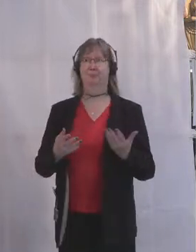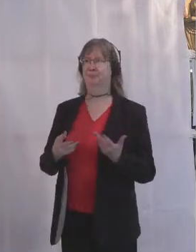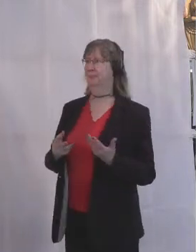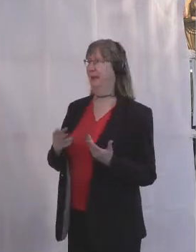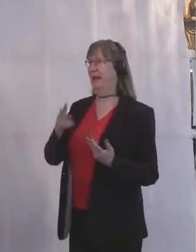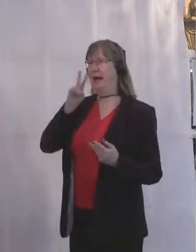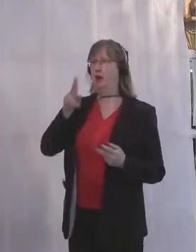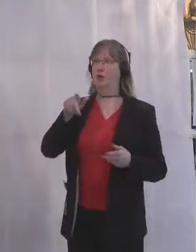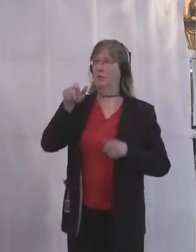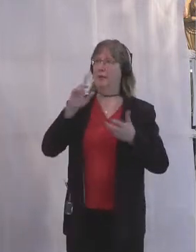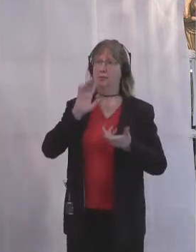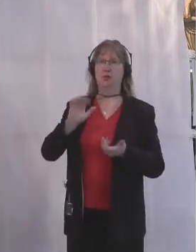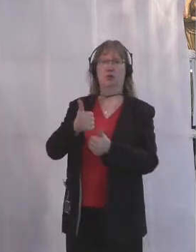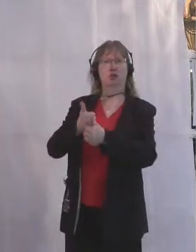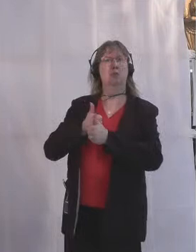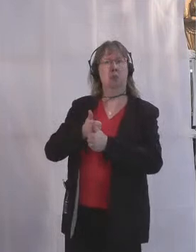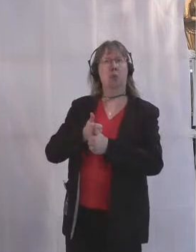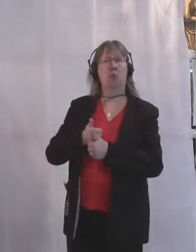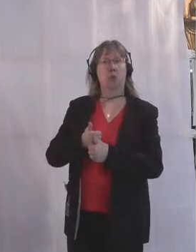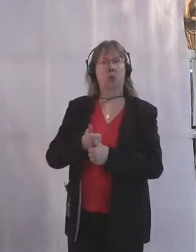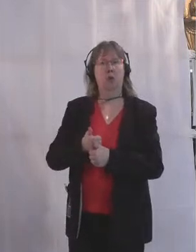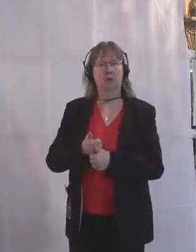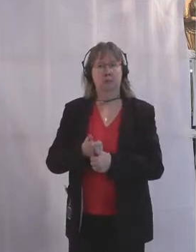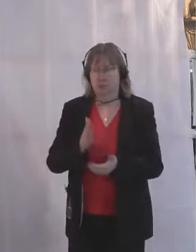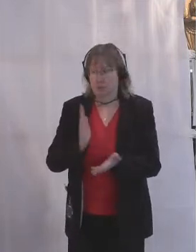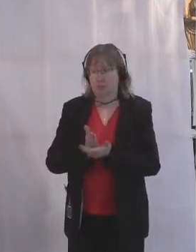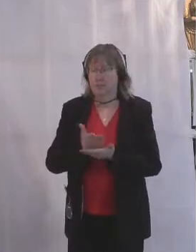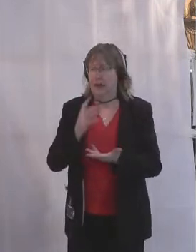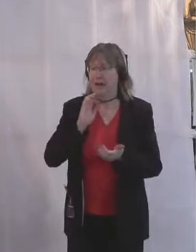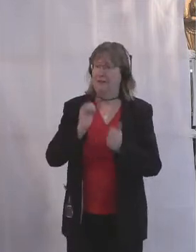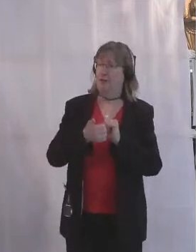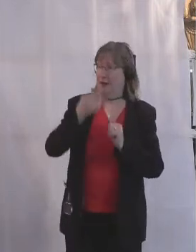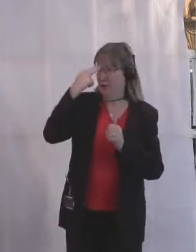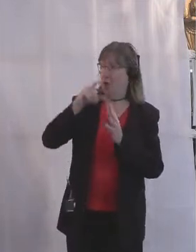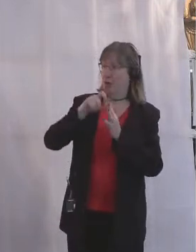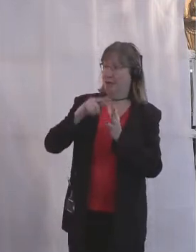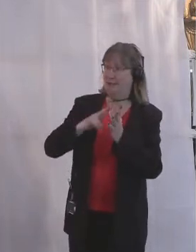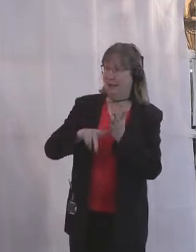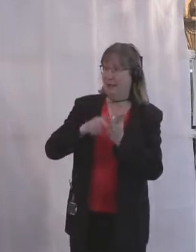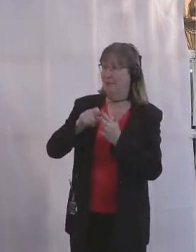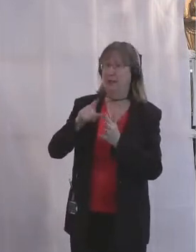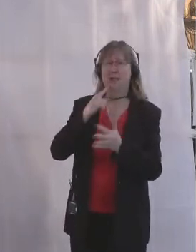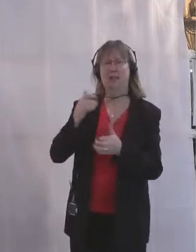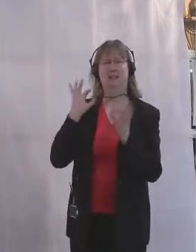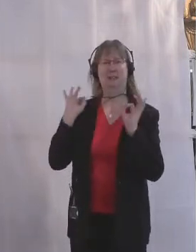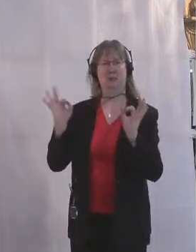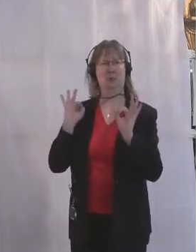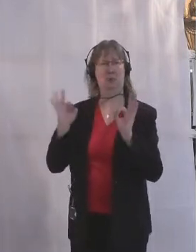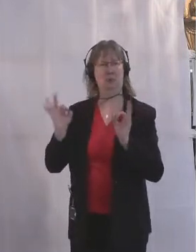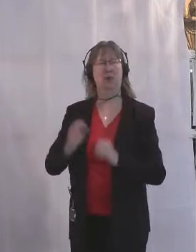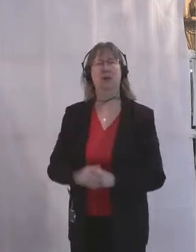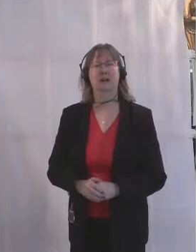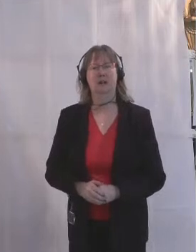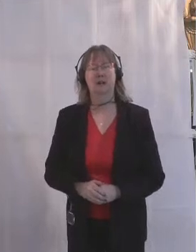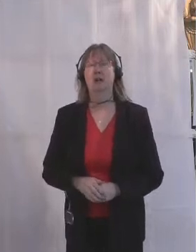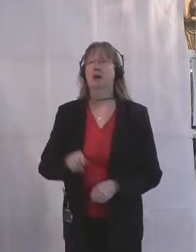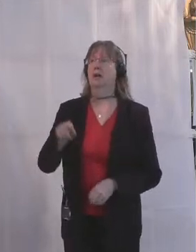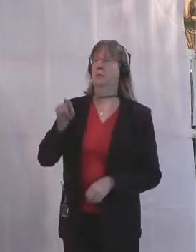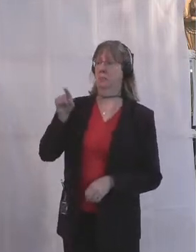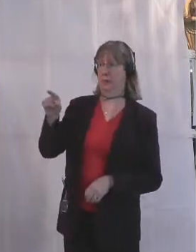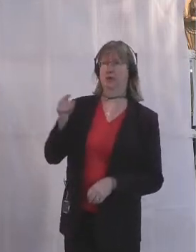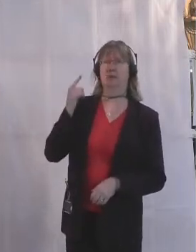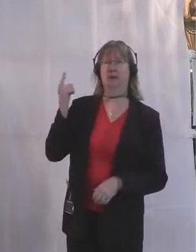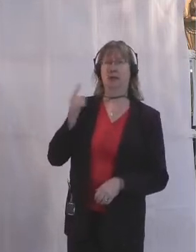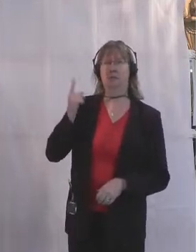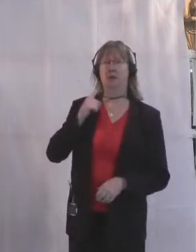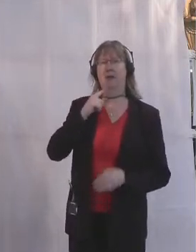the, do you know, and I've actually, really honestly, I've got a friend called David who's fantastic. People. Yeah, but he did